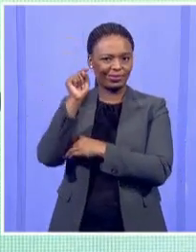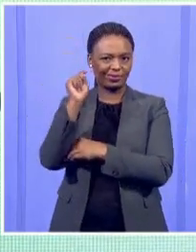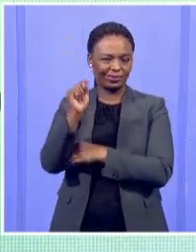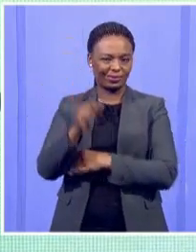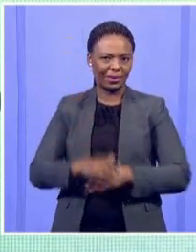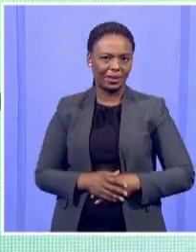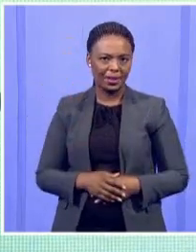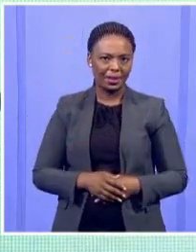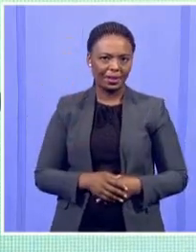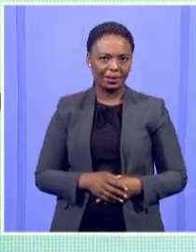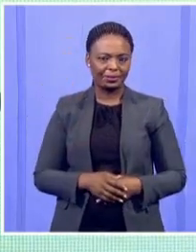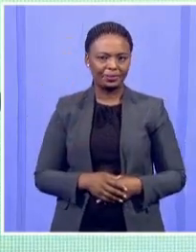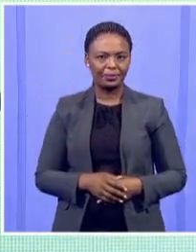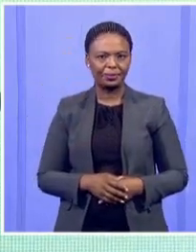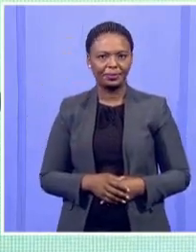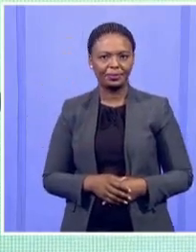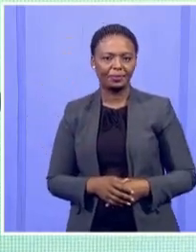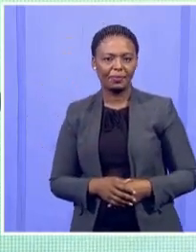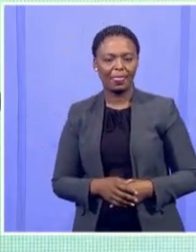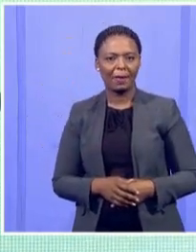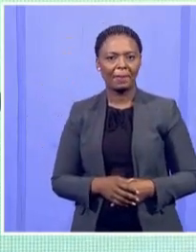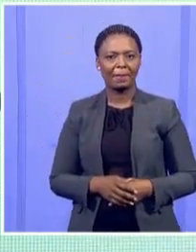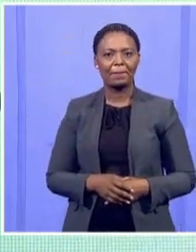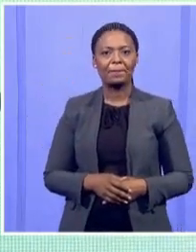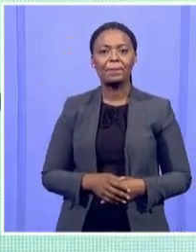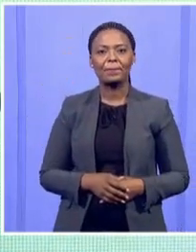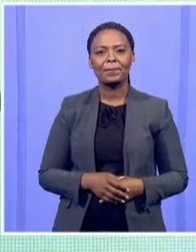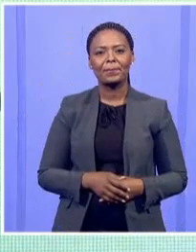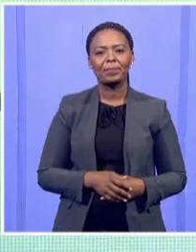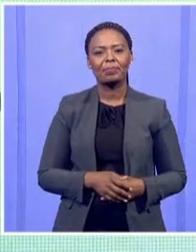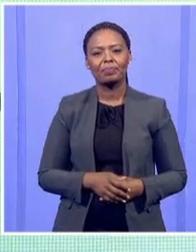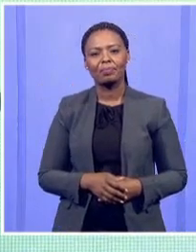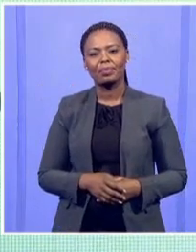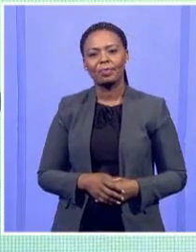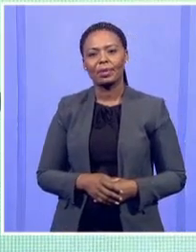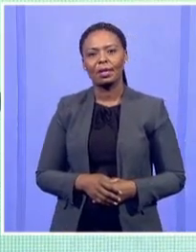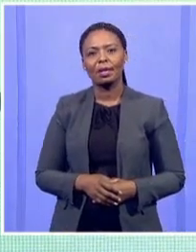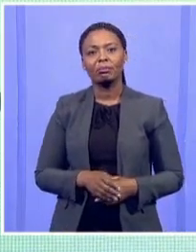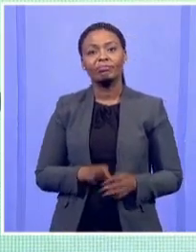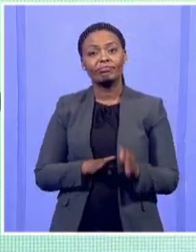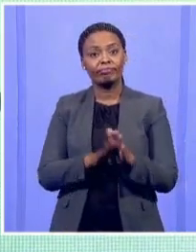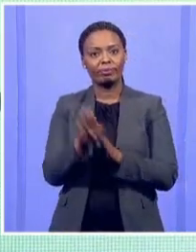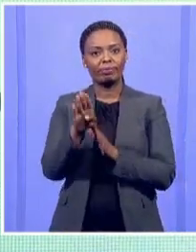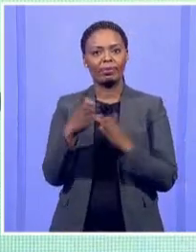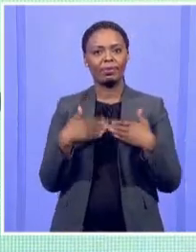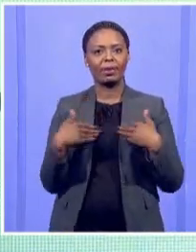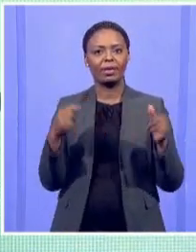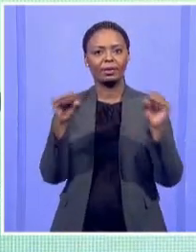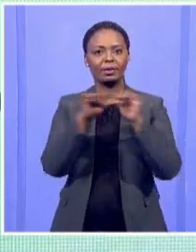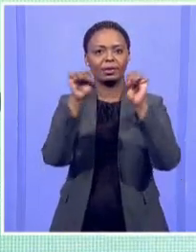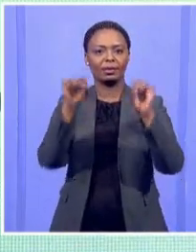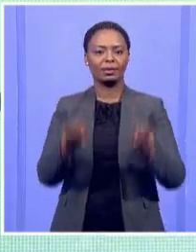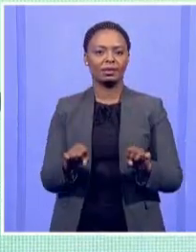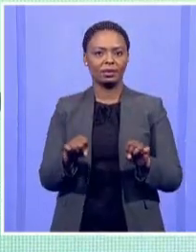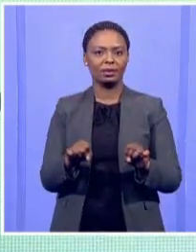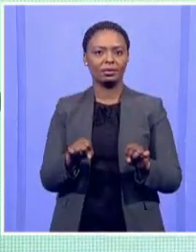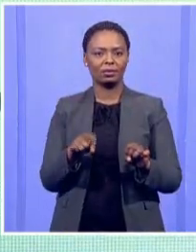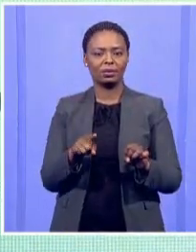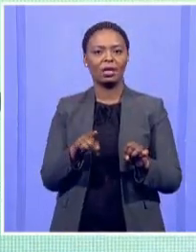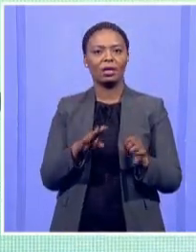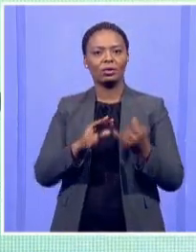power. The building back better of health system in the context of the pandemic